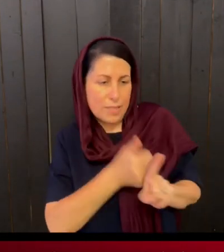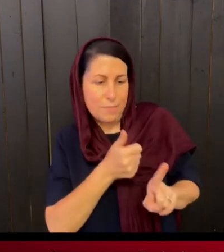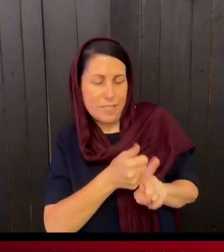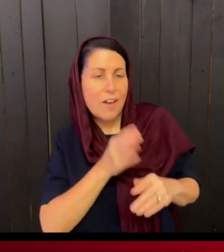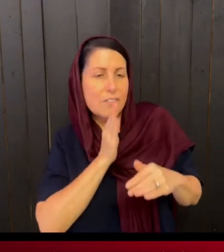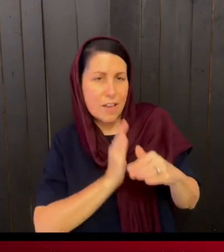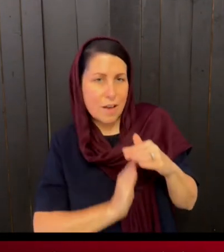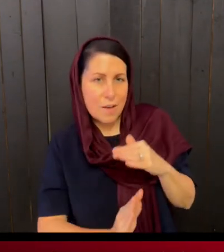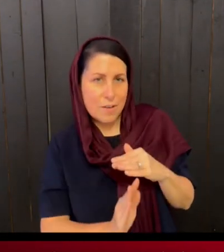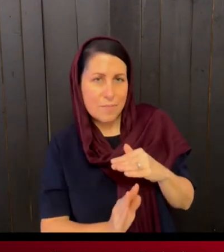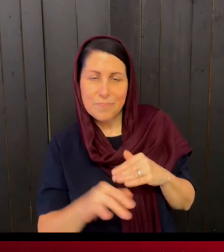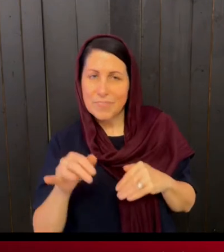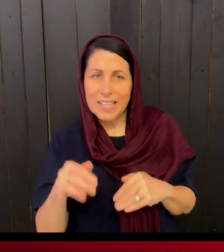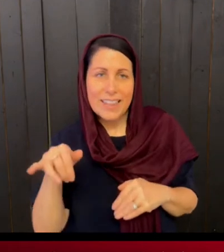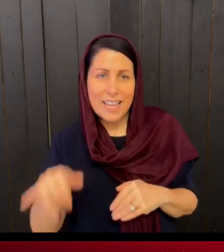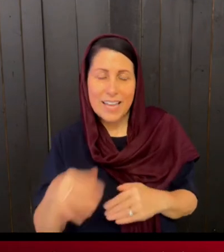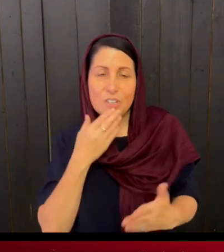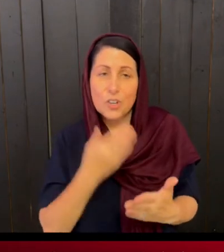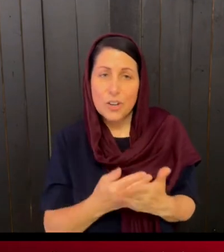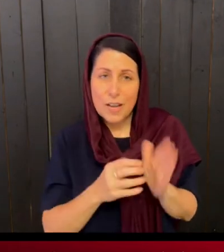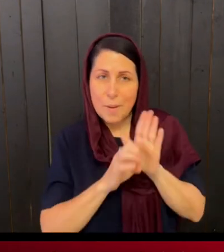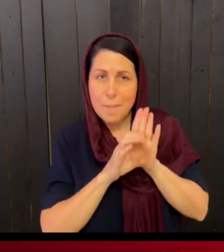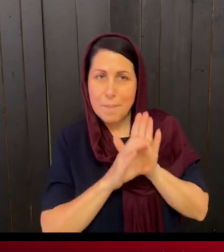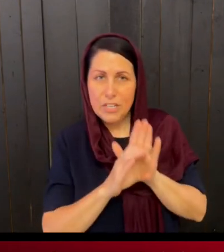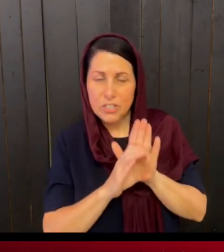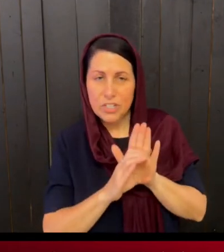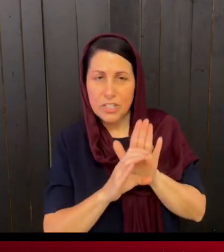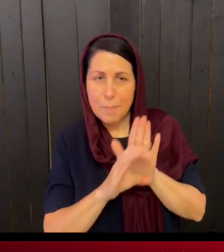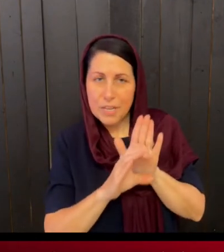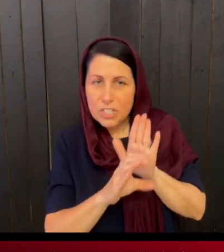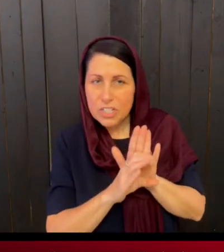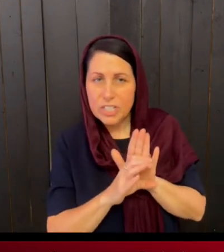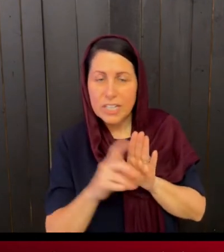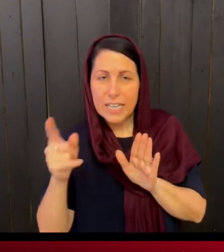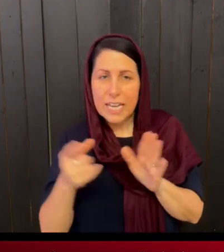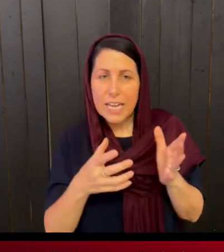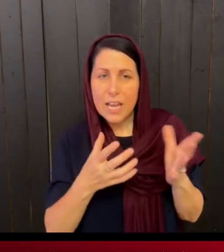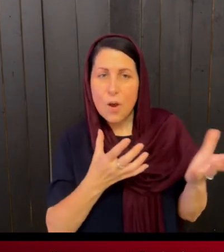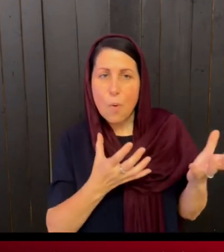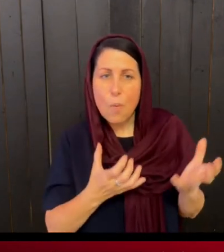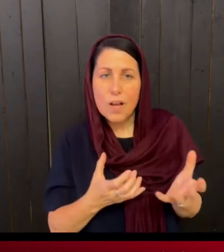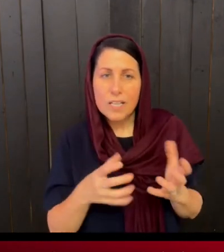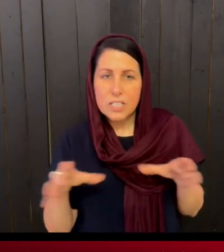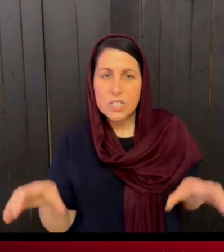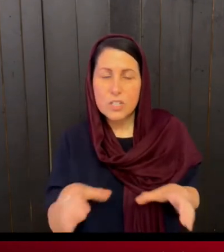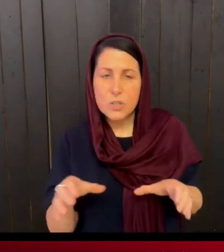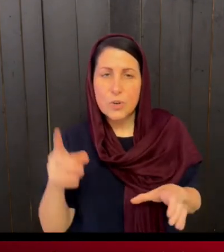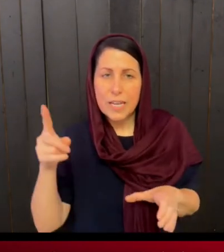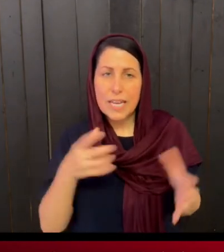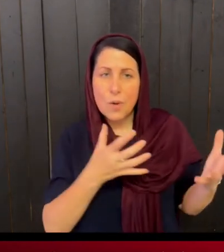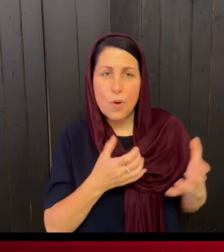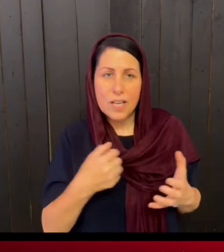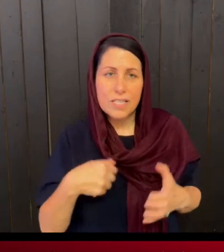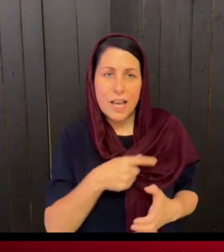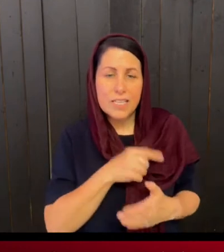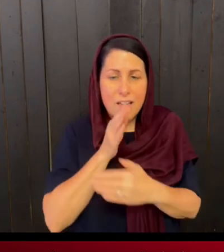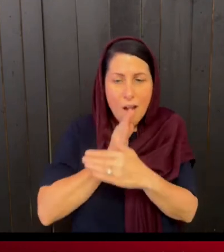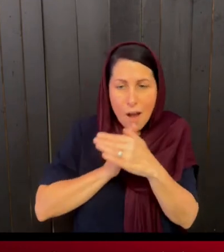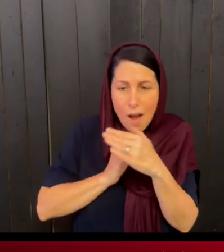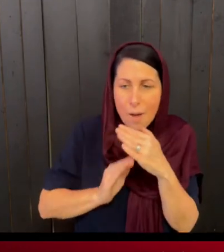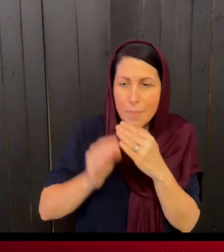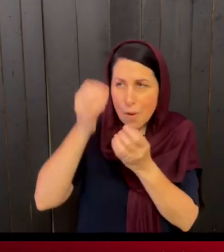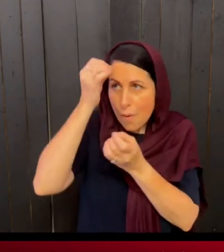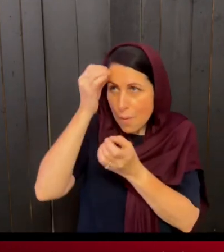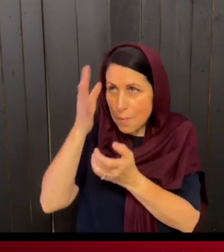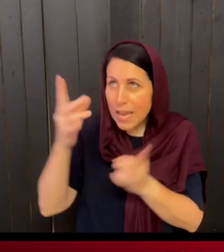Yes, hallelujah. That he just wants us to come to him humbly, obediently, and bring ourselves to him. That's what